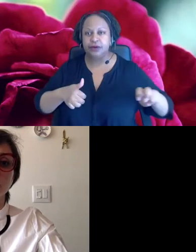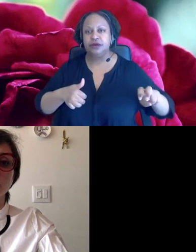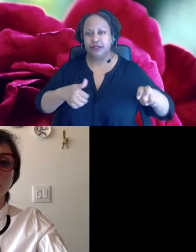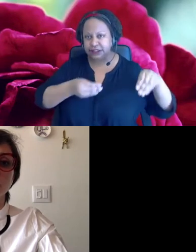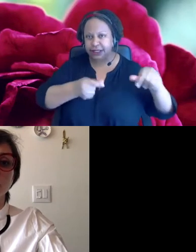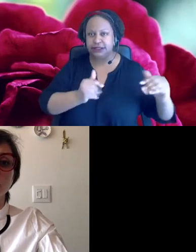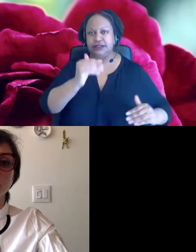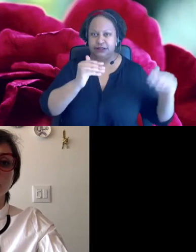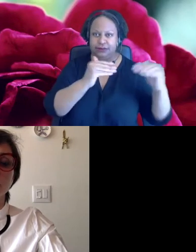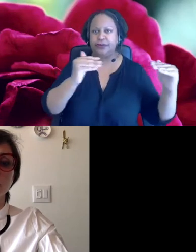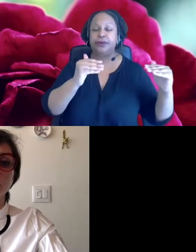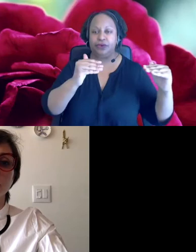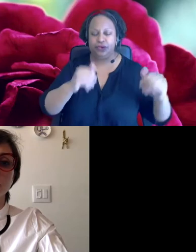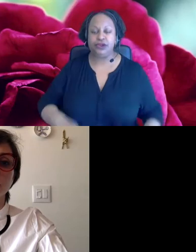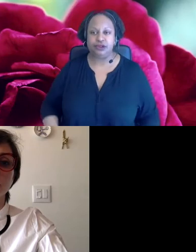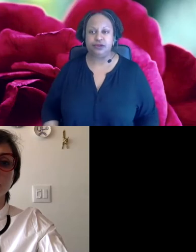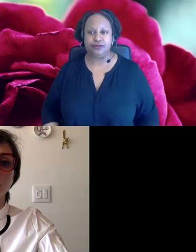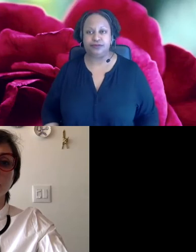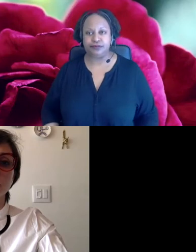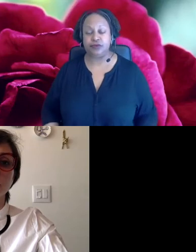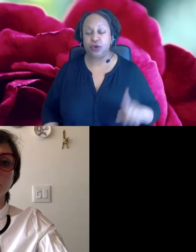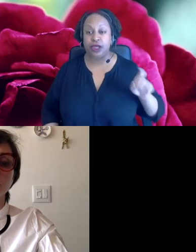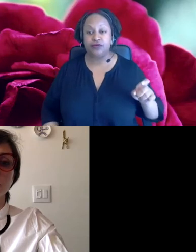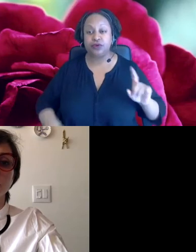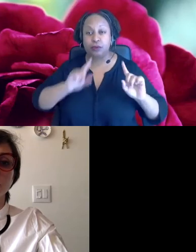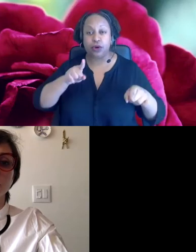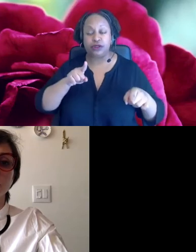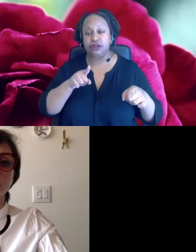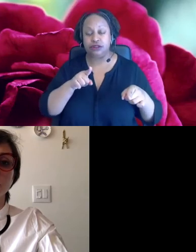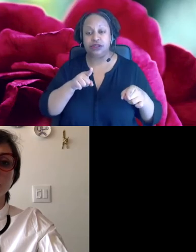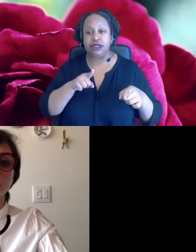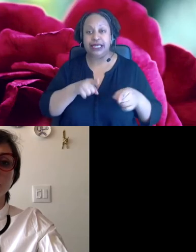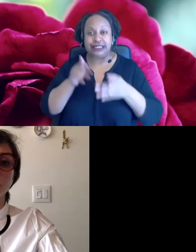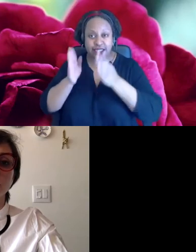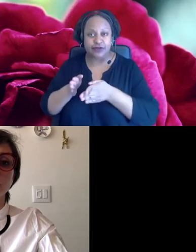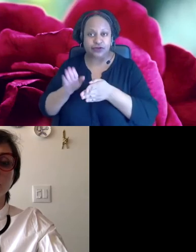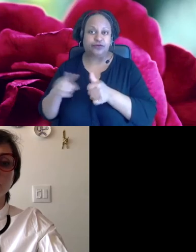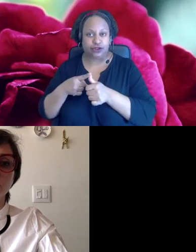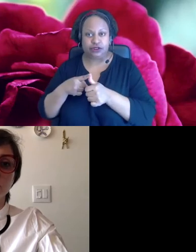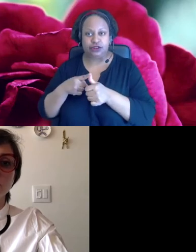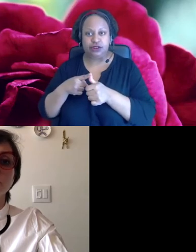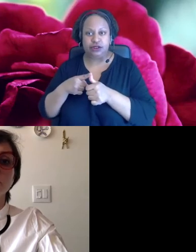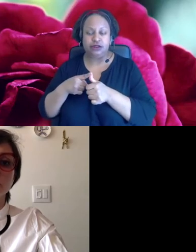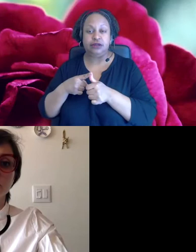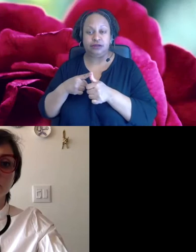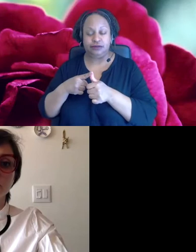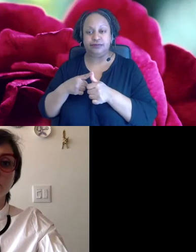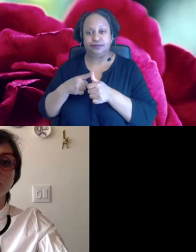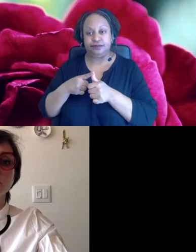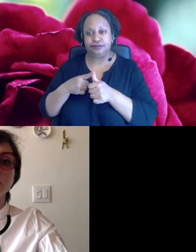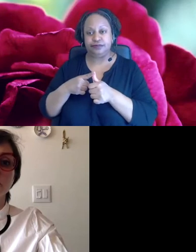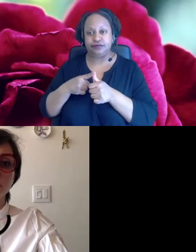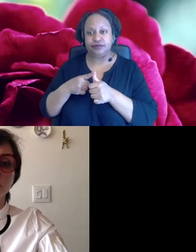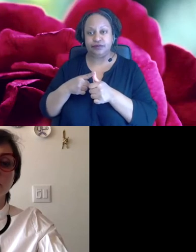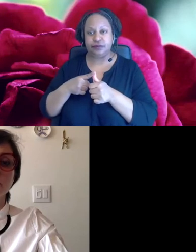indicated before, you have to report it in the first place as an individual, and then there's